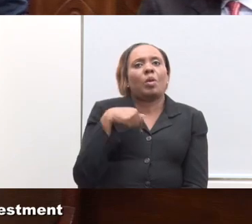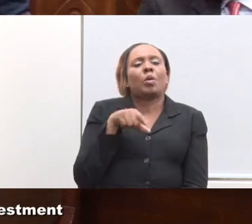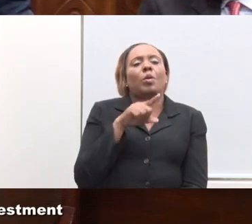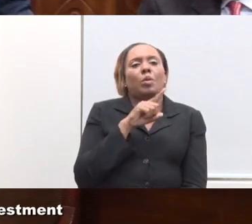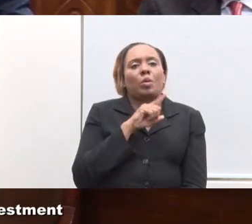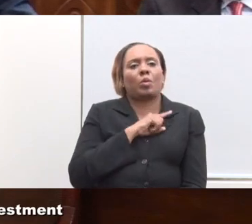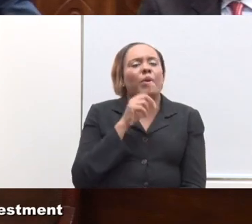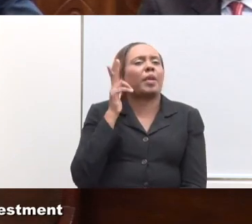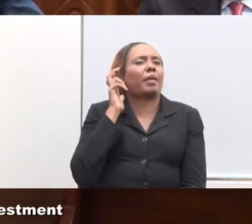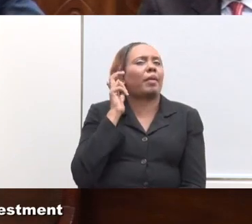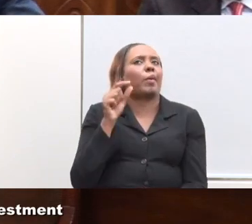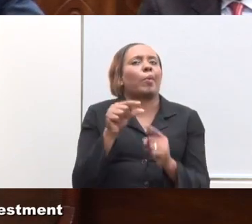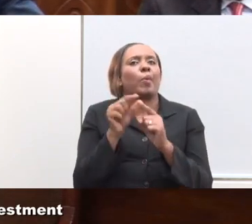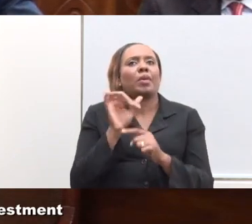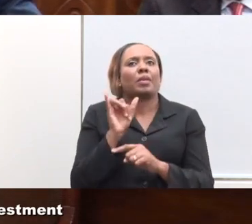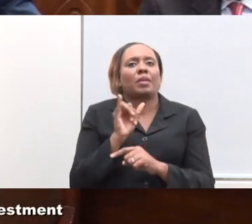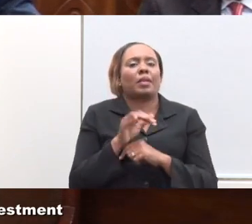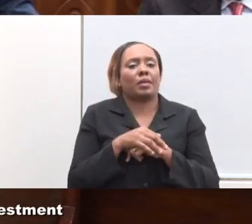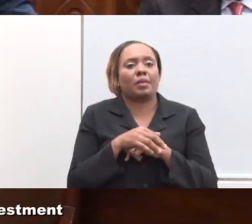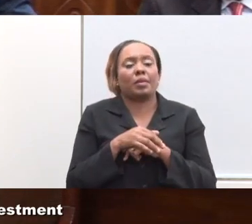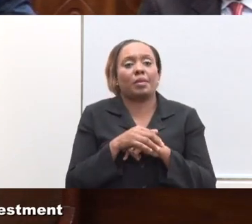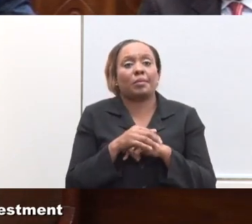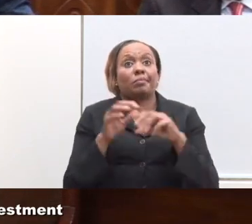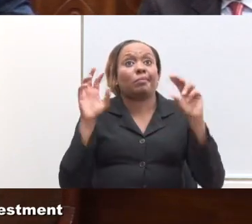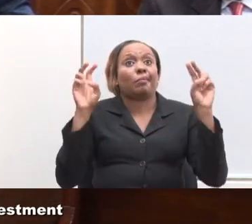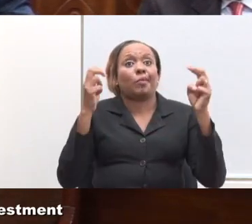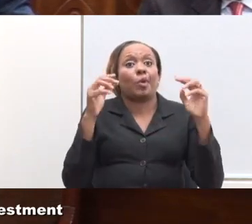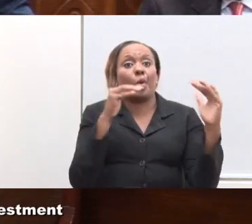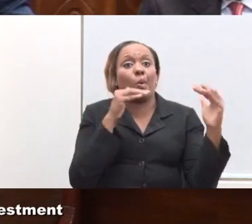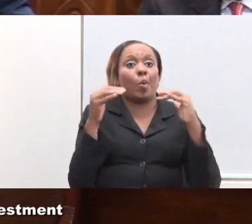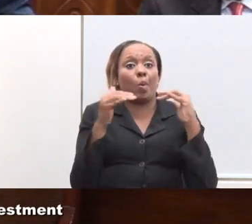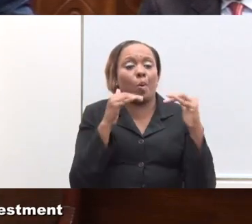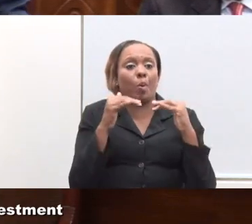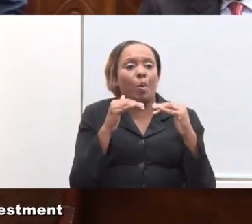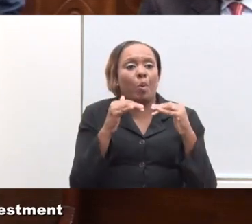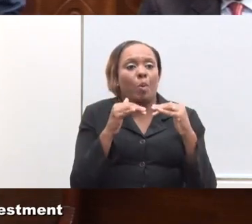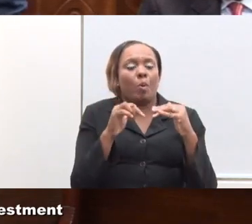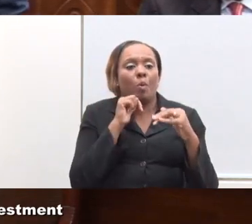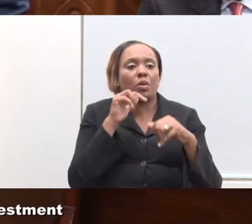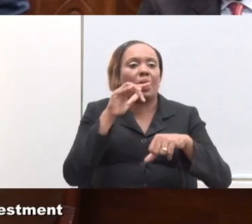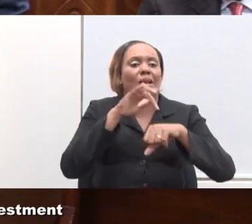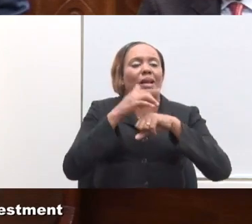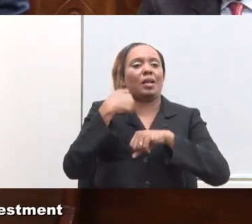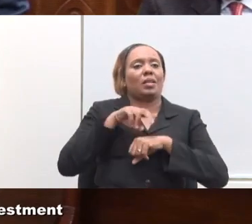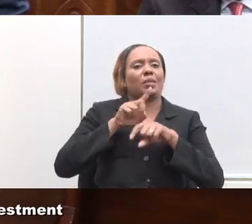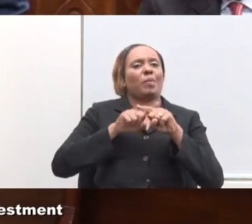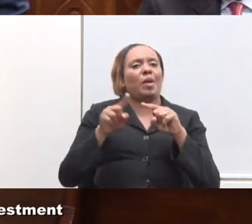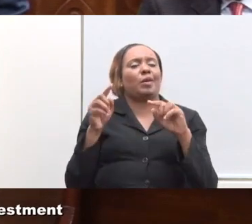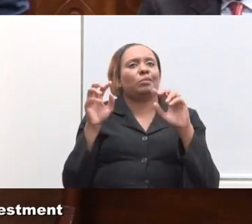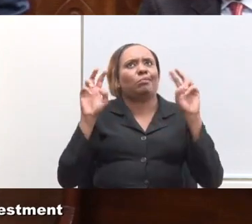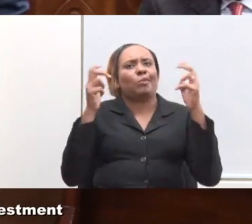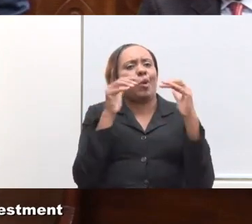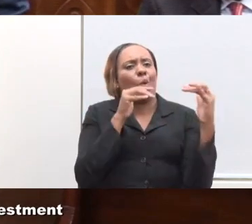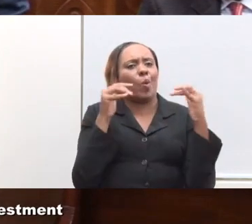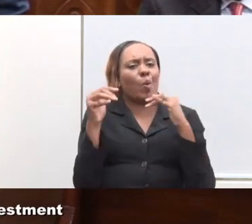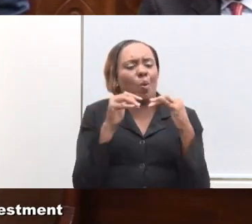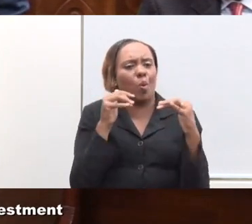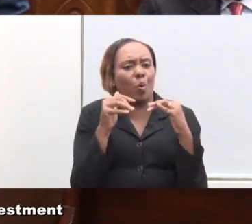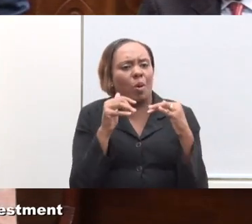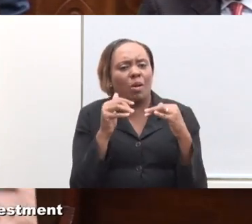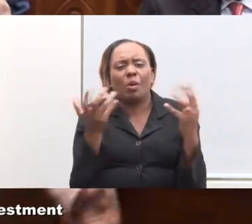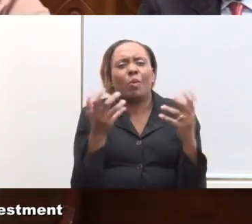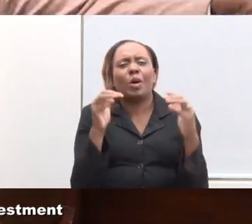true we were speaking because what we are facing has the potential to have all of the calamity and disruption of a